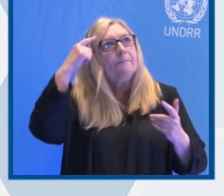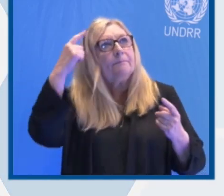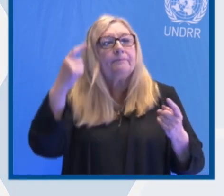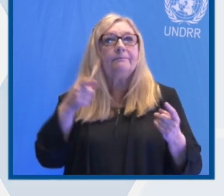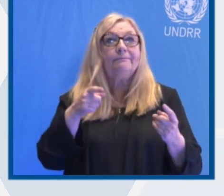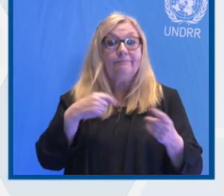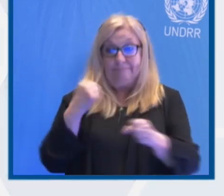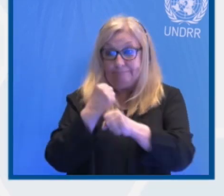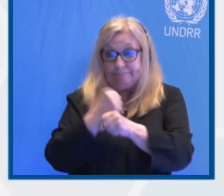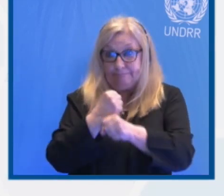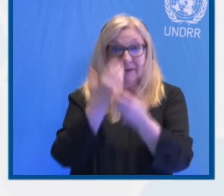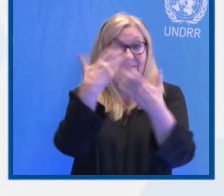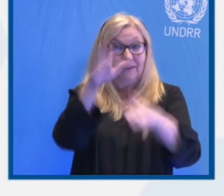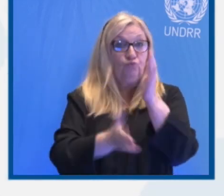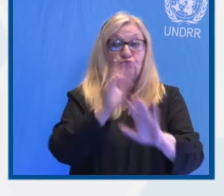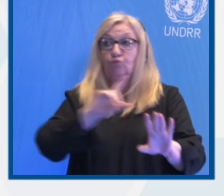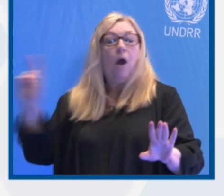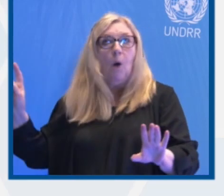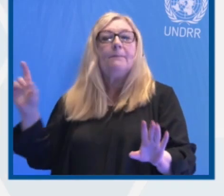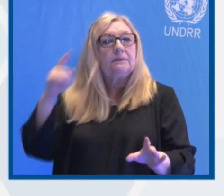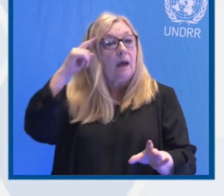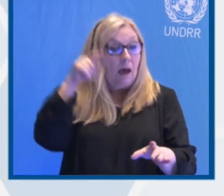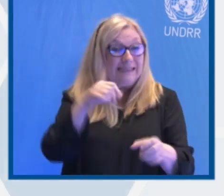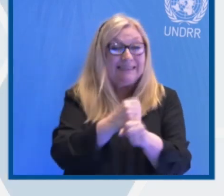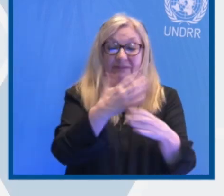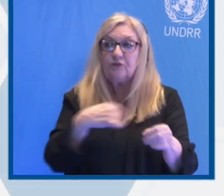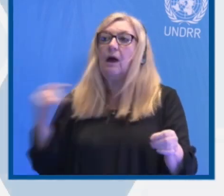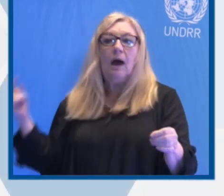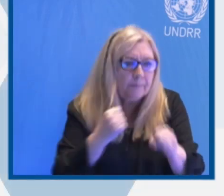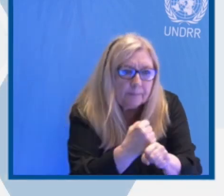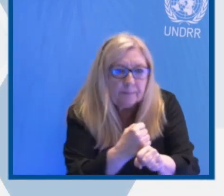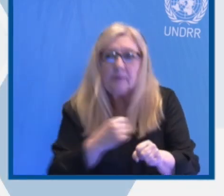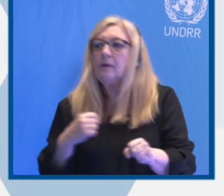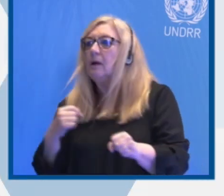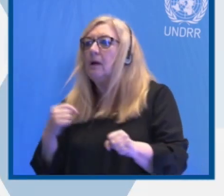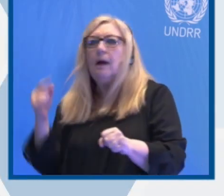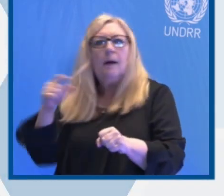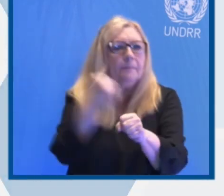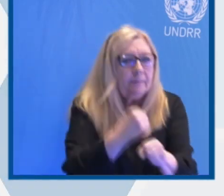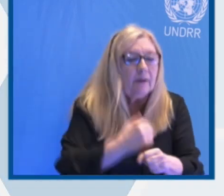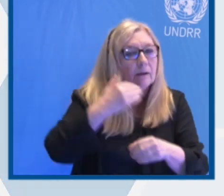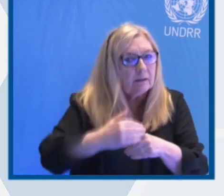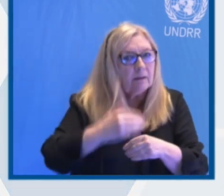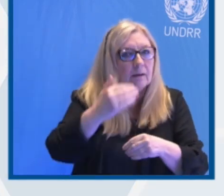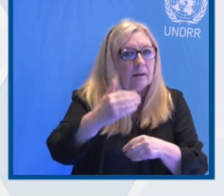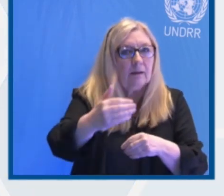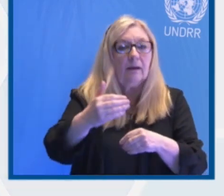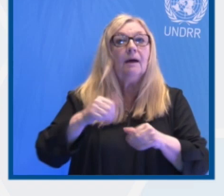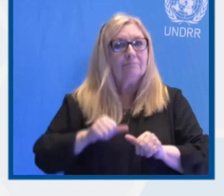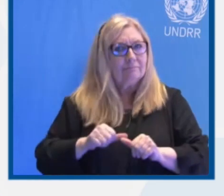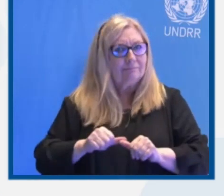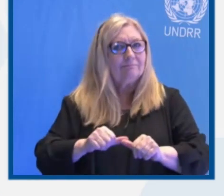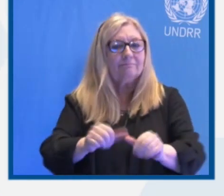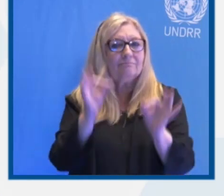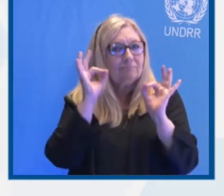maintained and operated has to be underpinned by principles of resilience and pursuing these things in an integrated way.